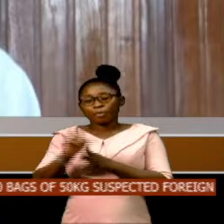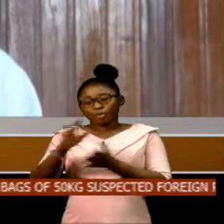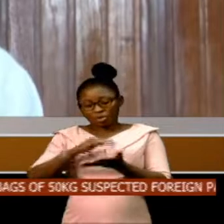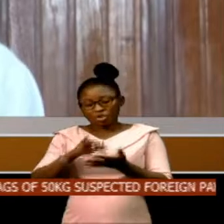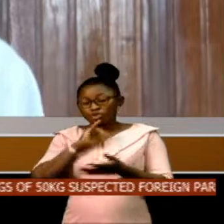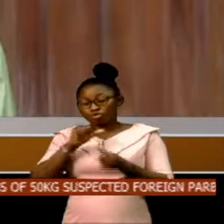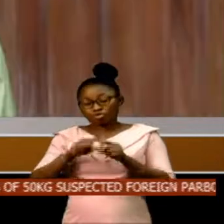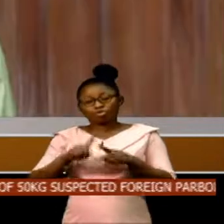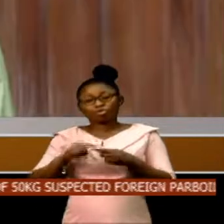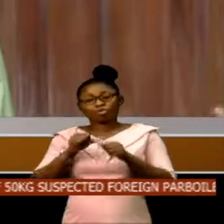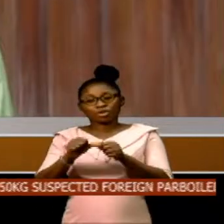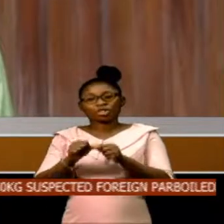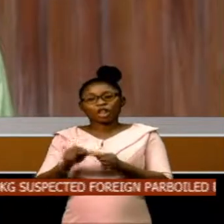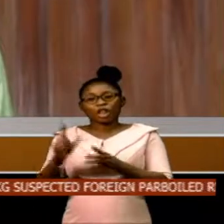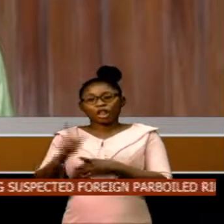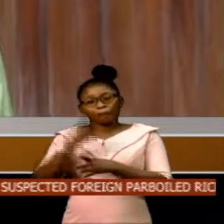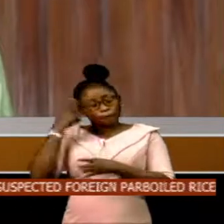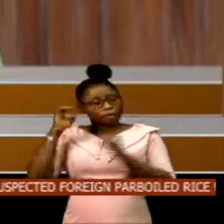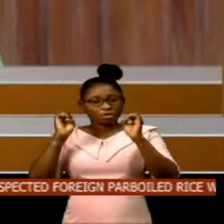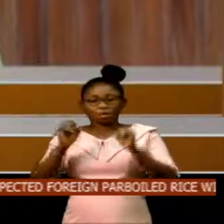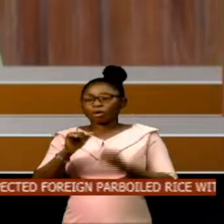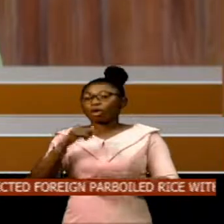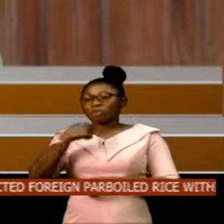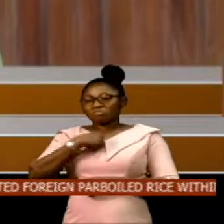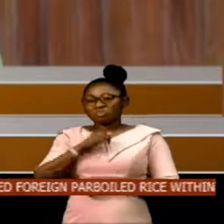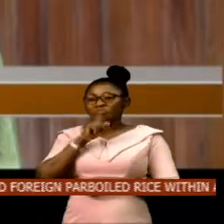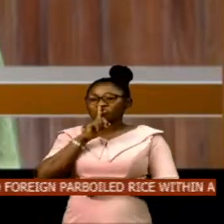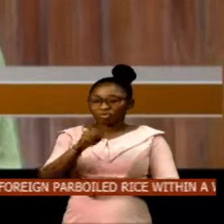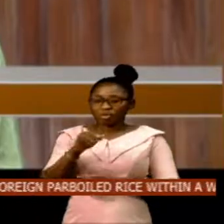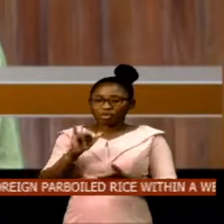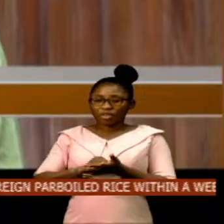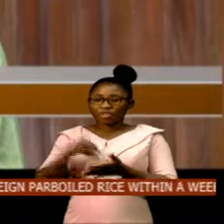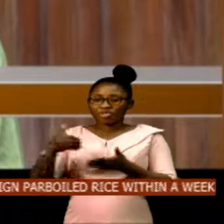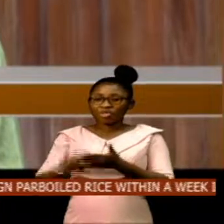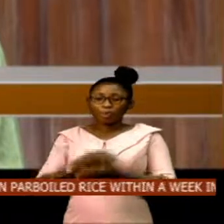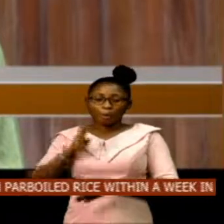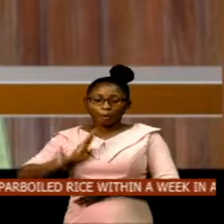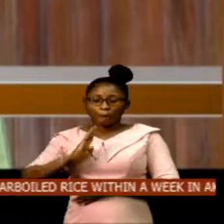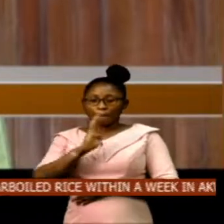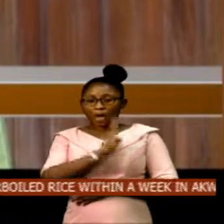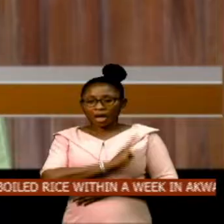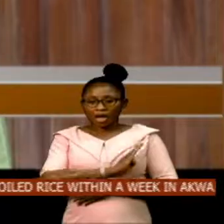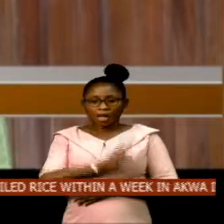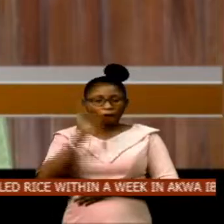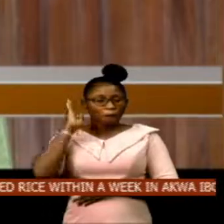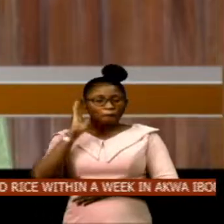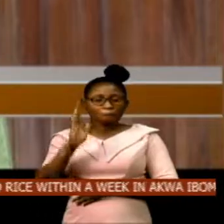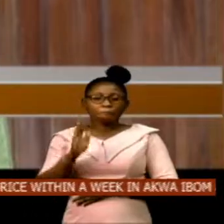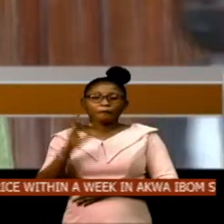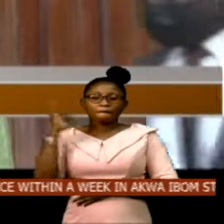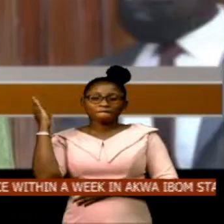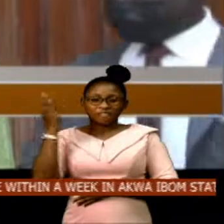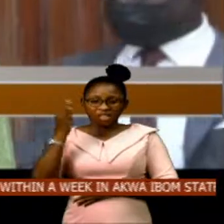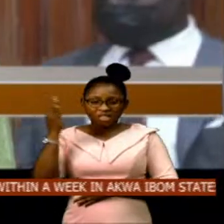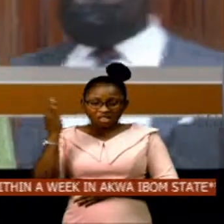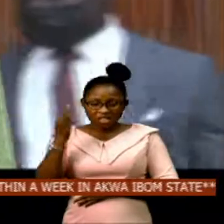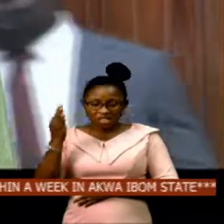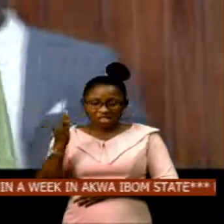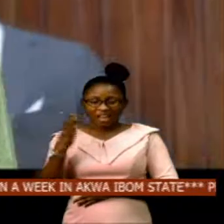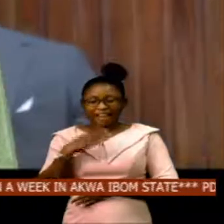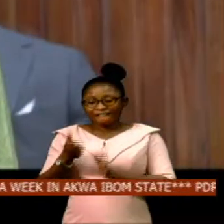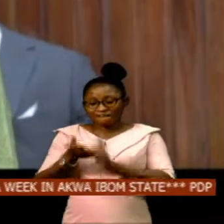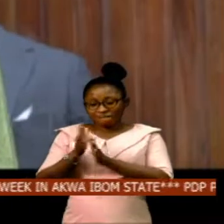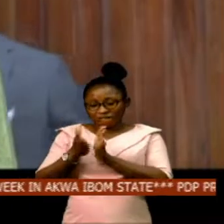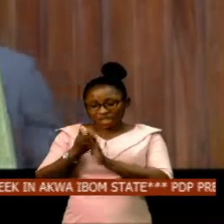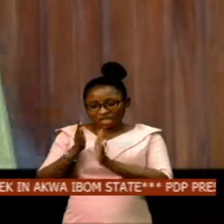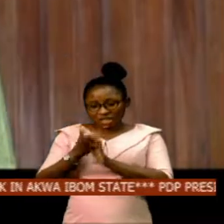labour education. I am sure that the new boards will facilitate and